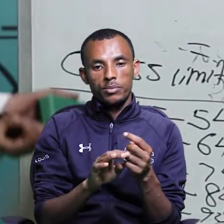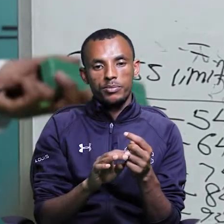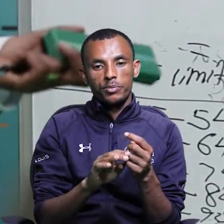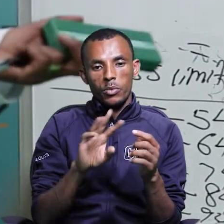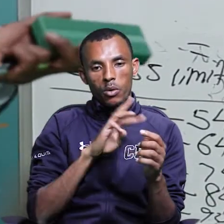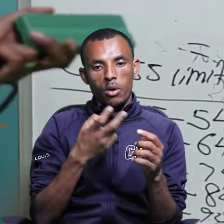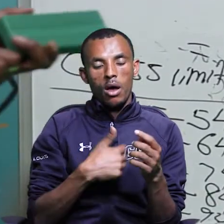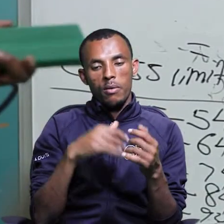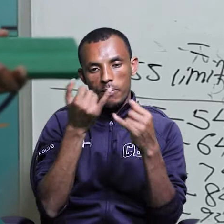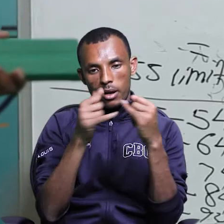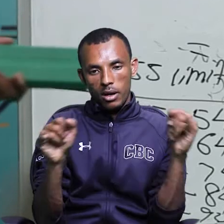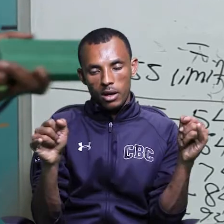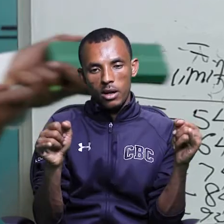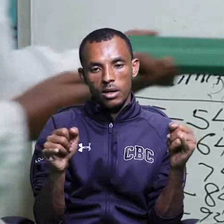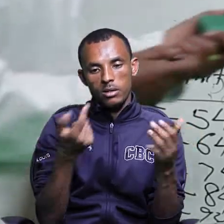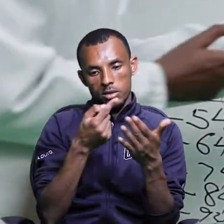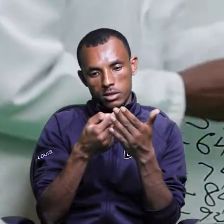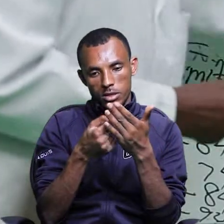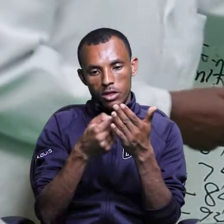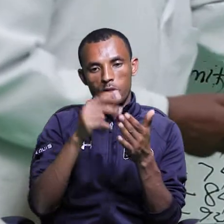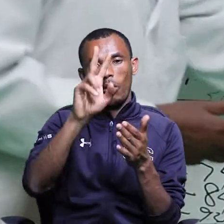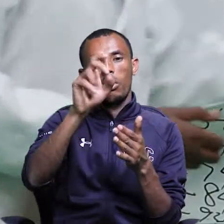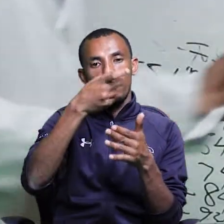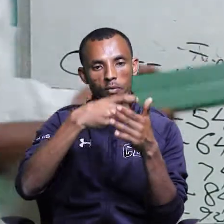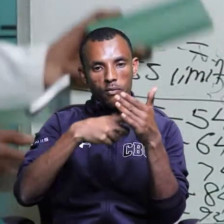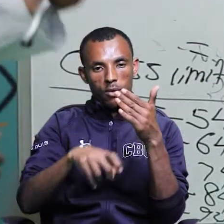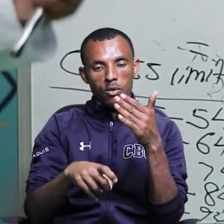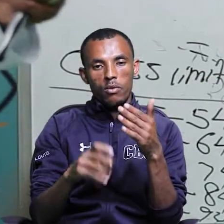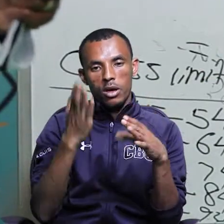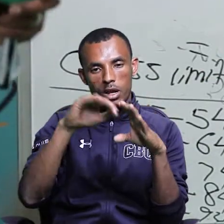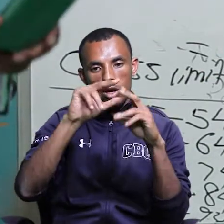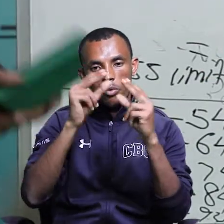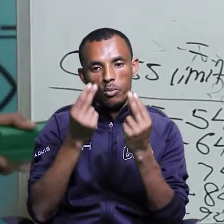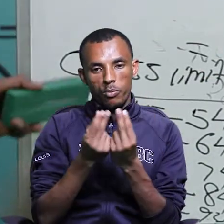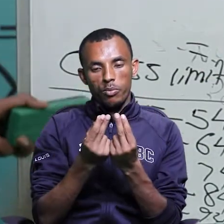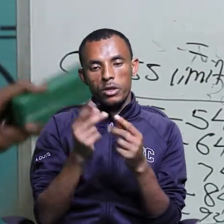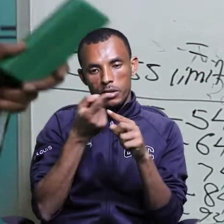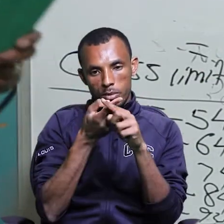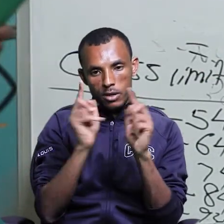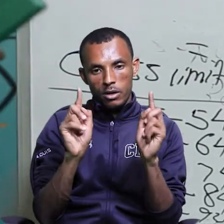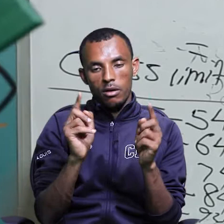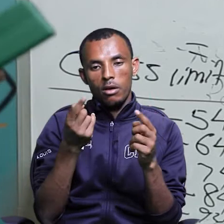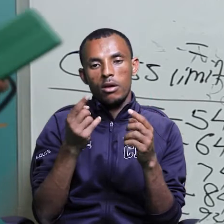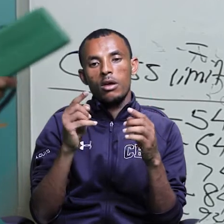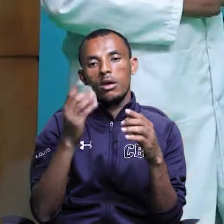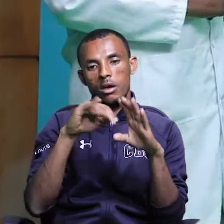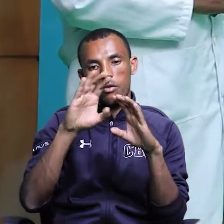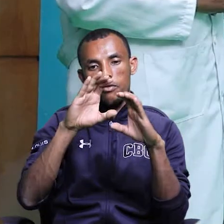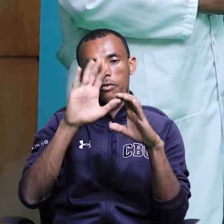We have divided these 20 values in a group, especially into 5